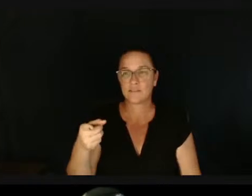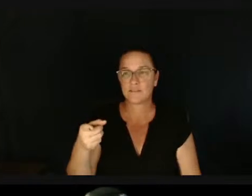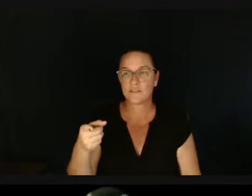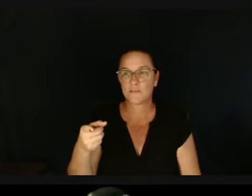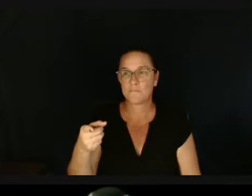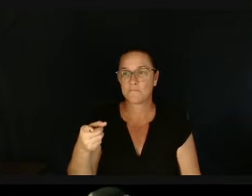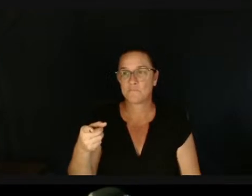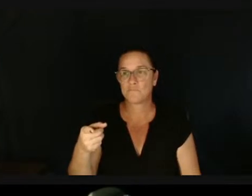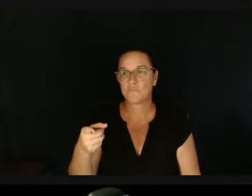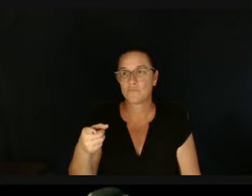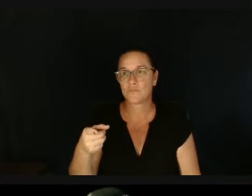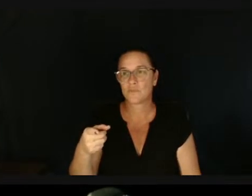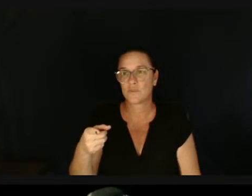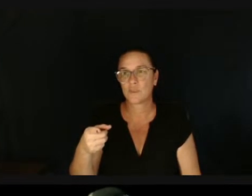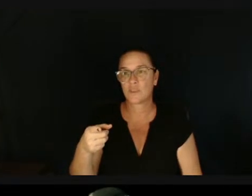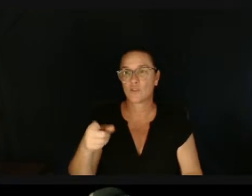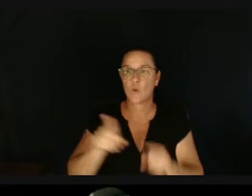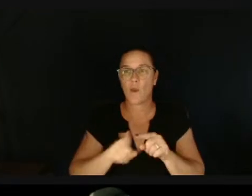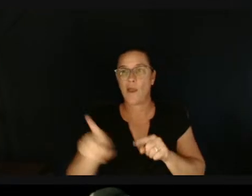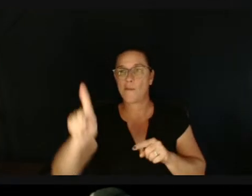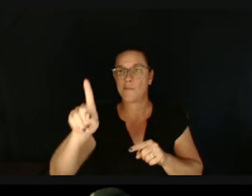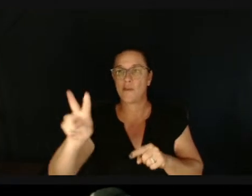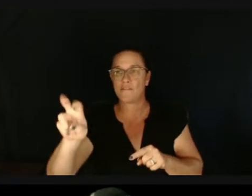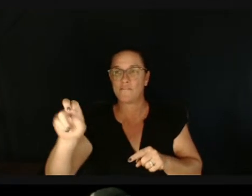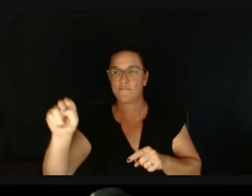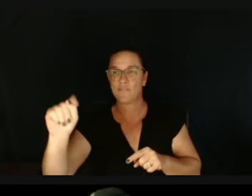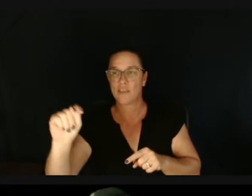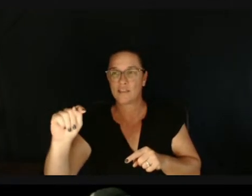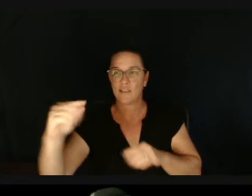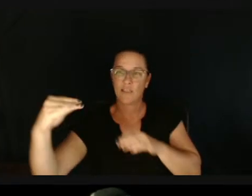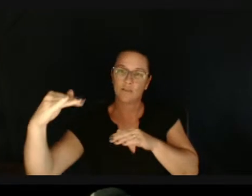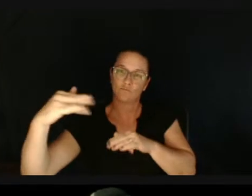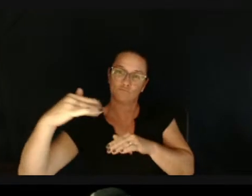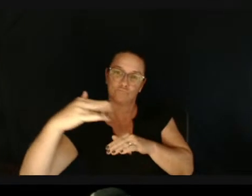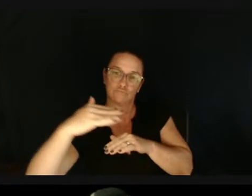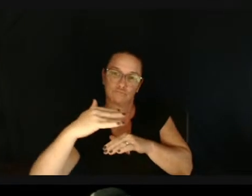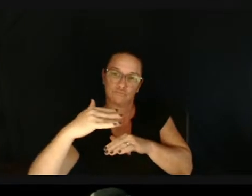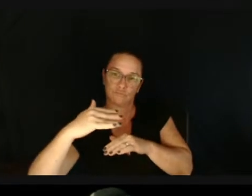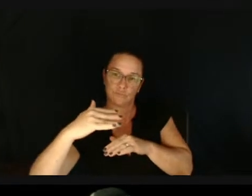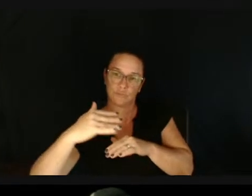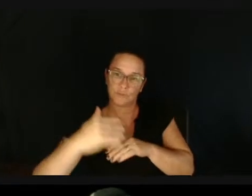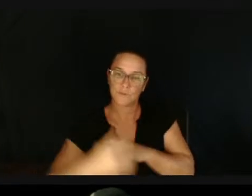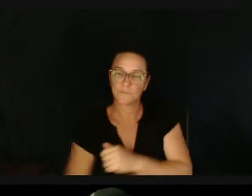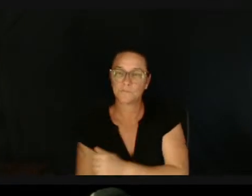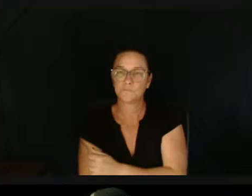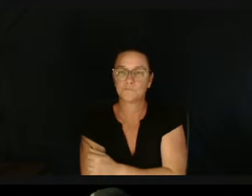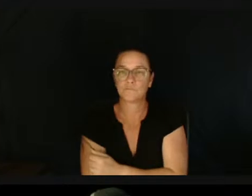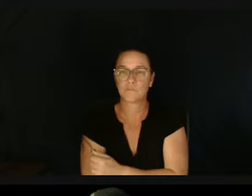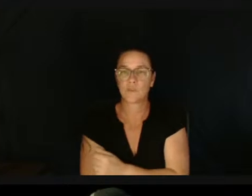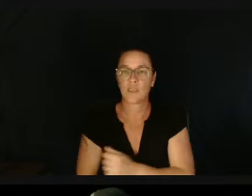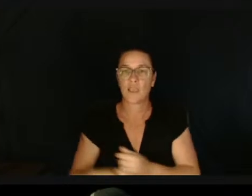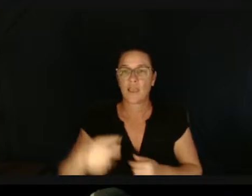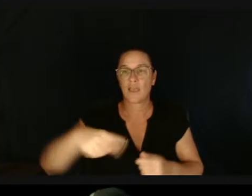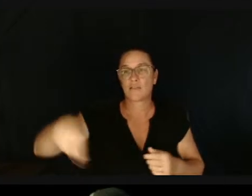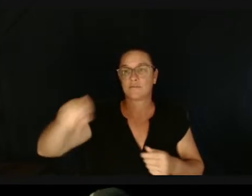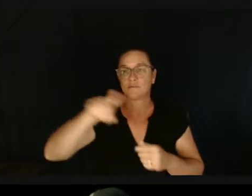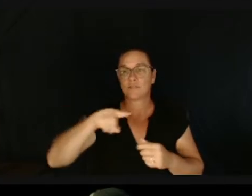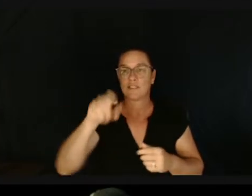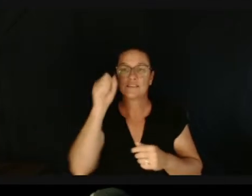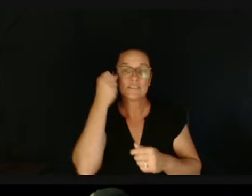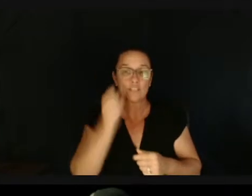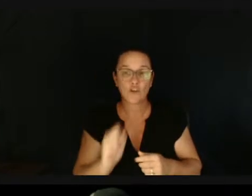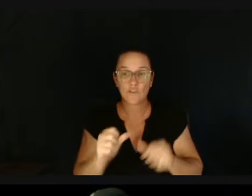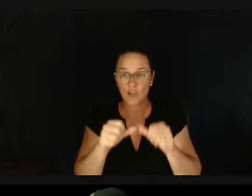the vents are off in that direction. So this is the edge of the flow right here, coming through up here. And this big silvery pad is